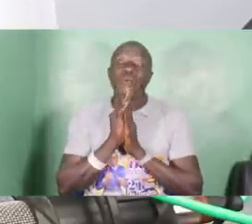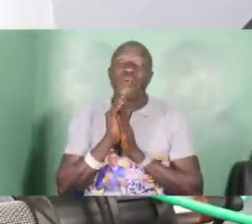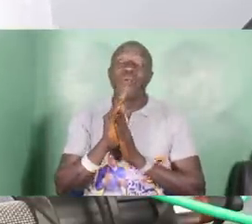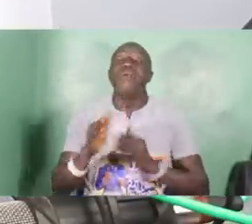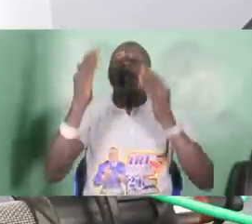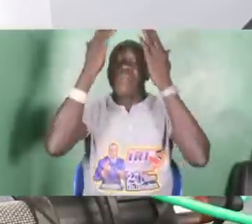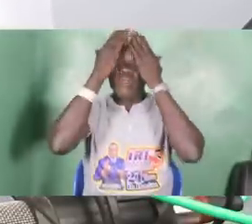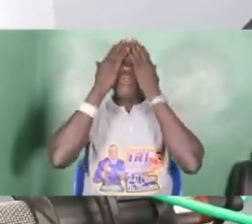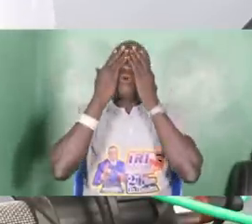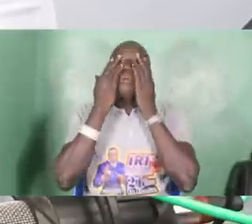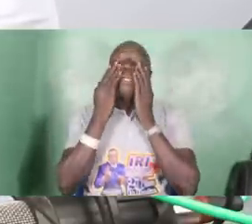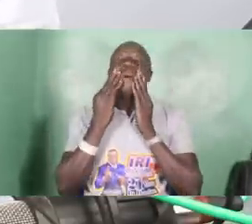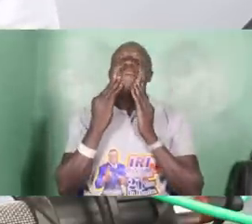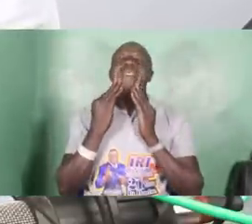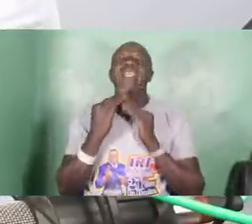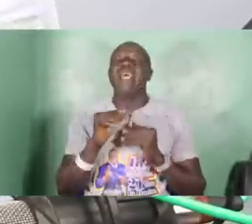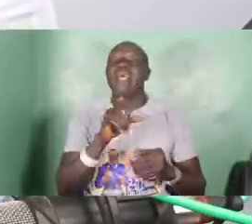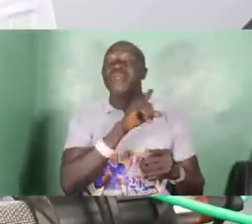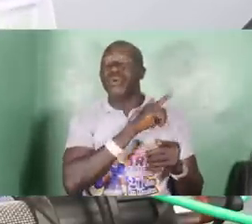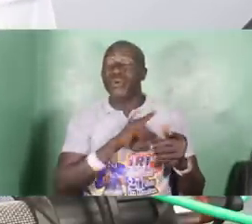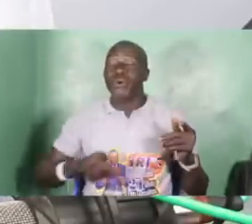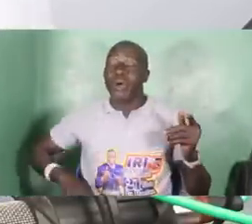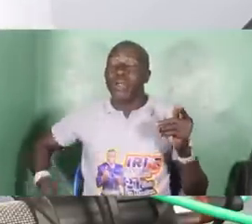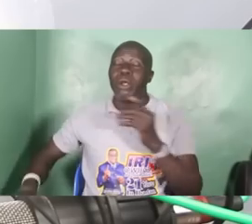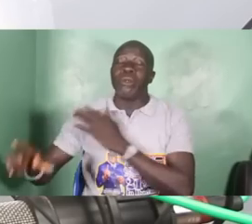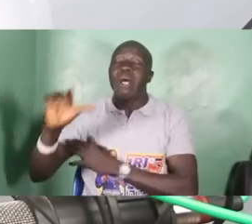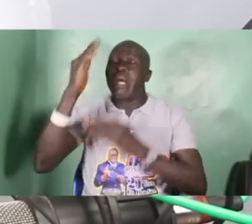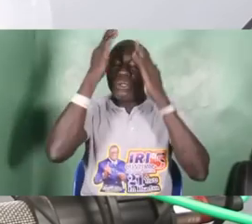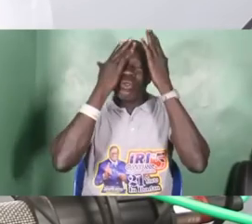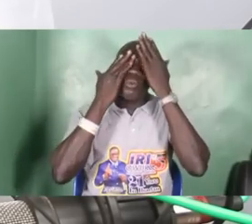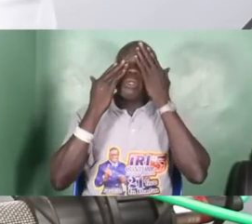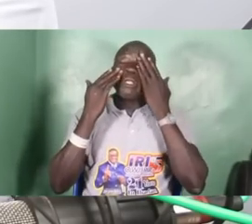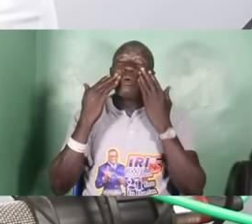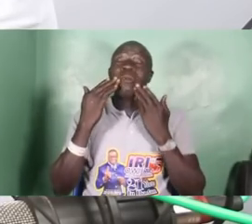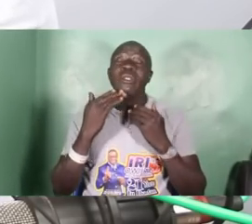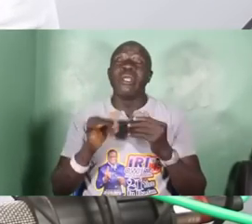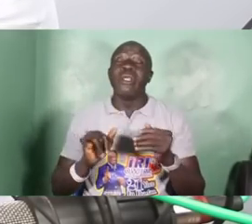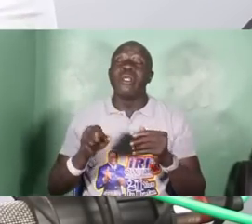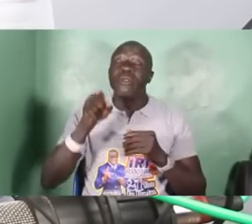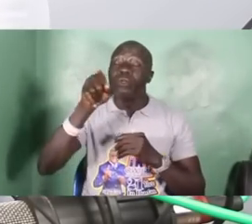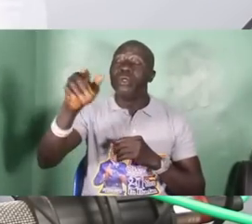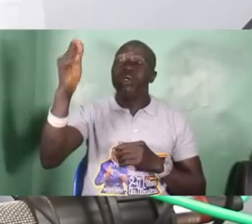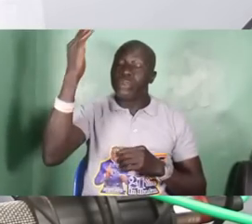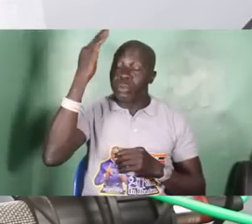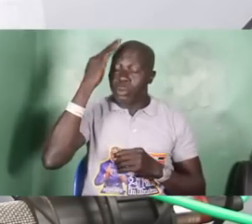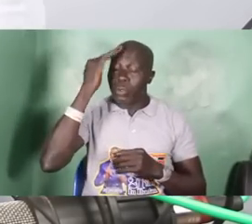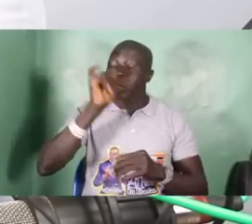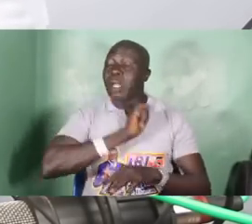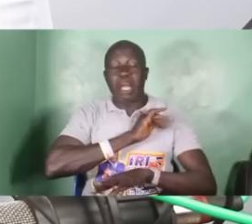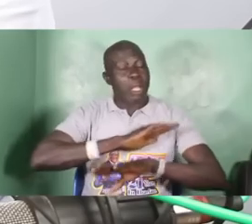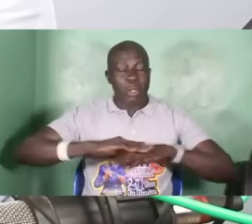jenu. Numi lomi jenu, Oluwa, numi lomi jenu.